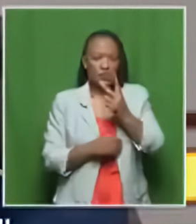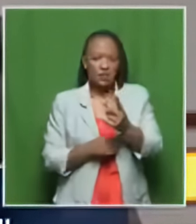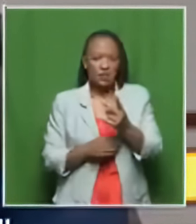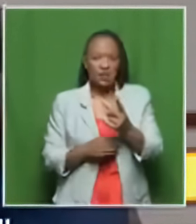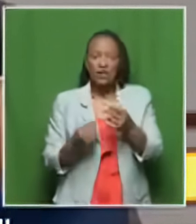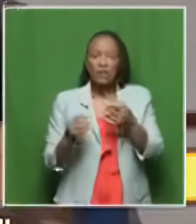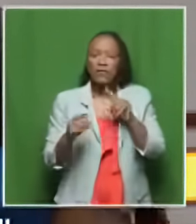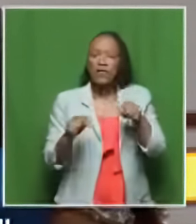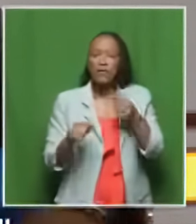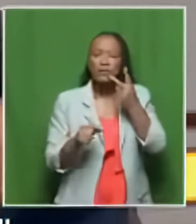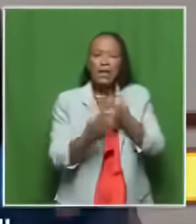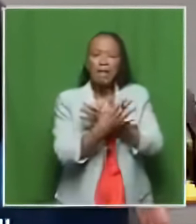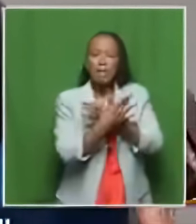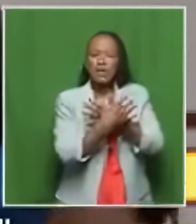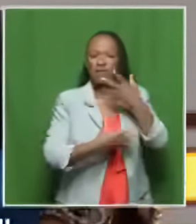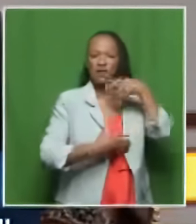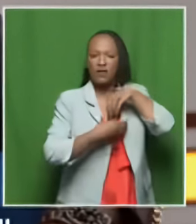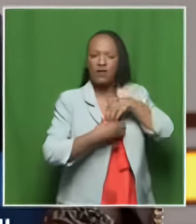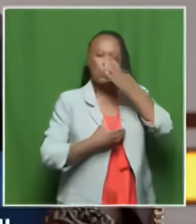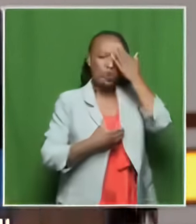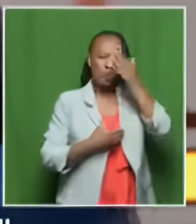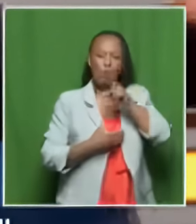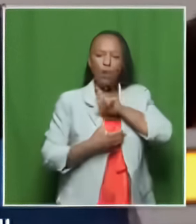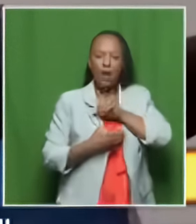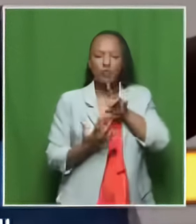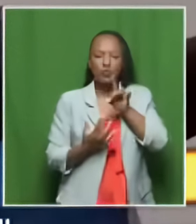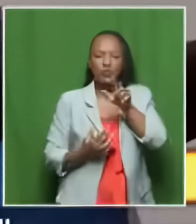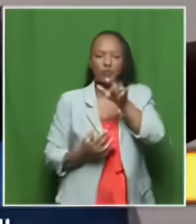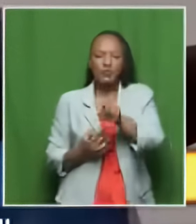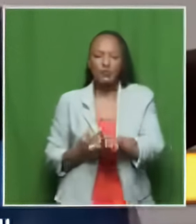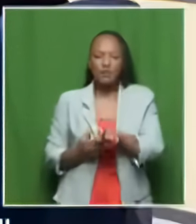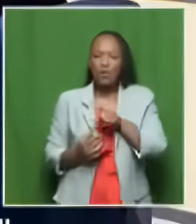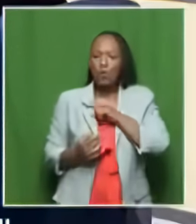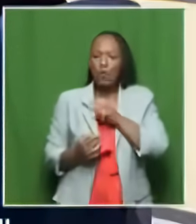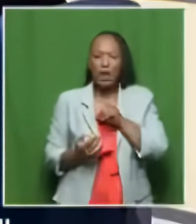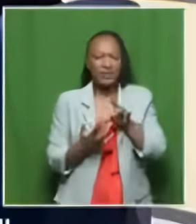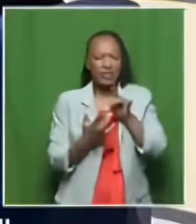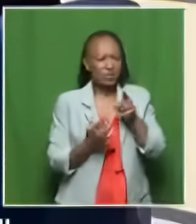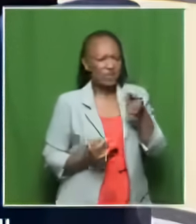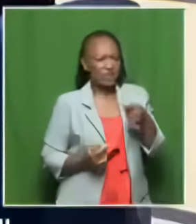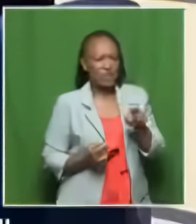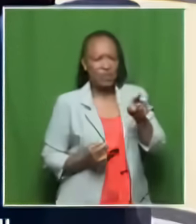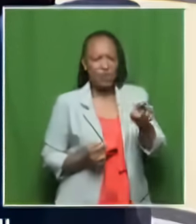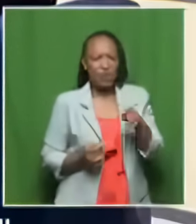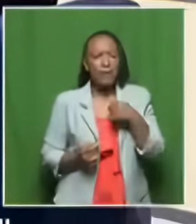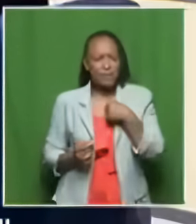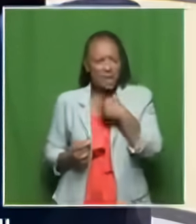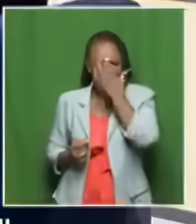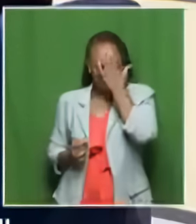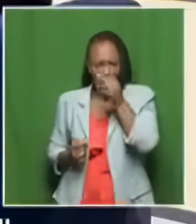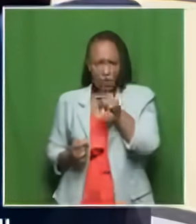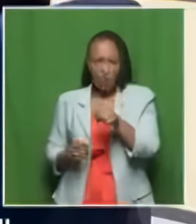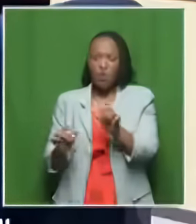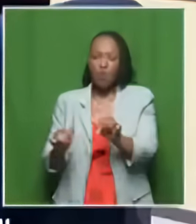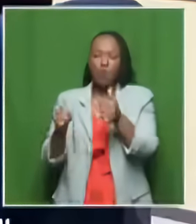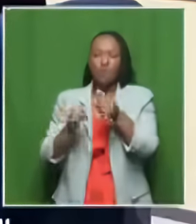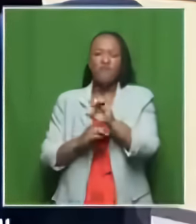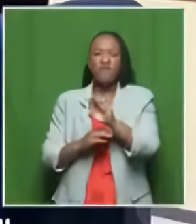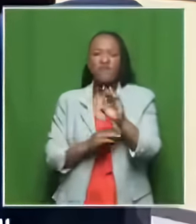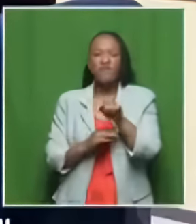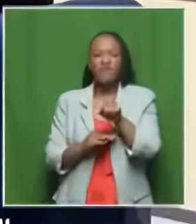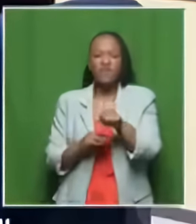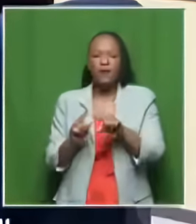the butterflies in you. You know why you chose this man. So why must I choose for you? I know who's good for the